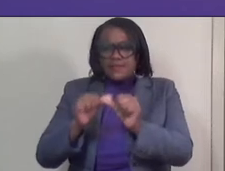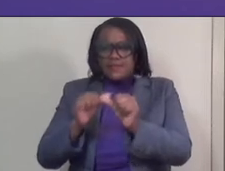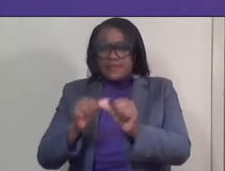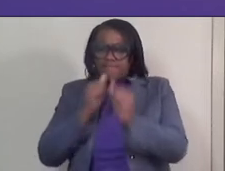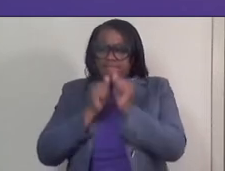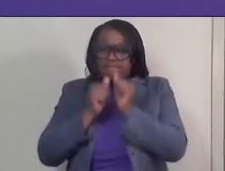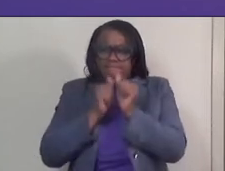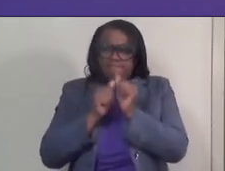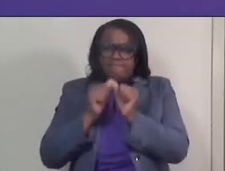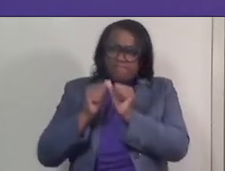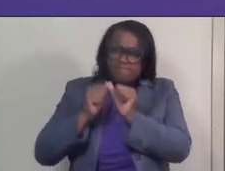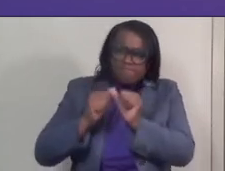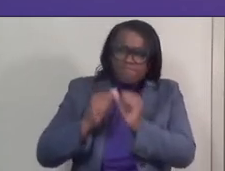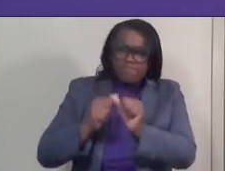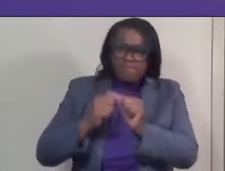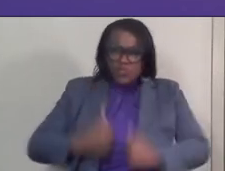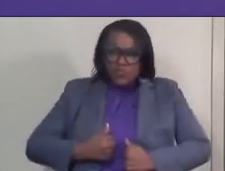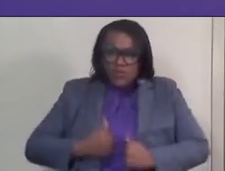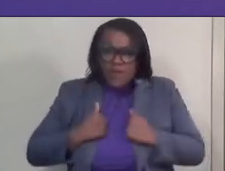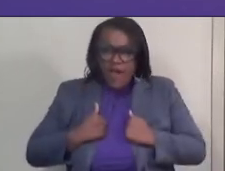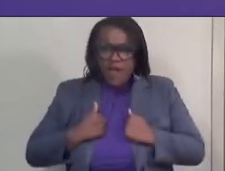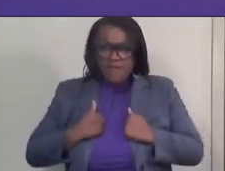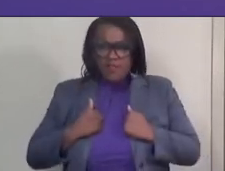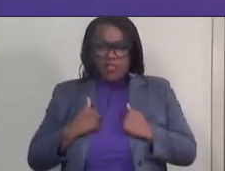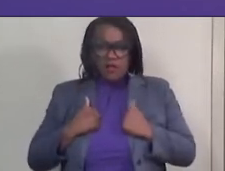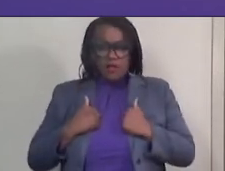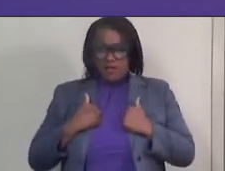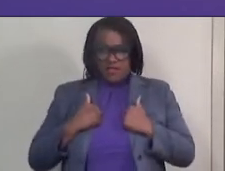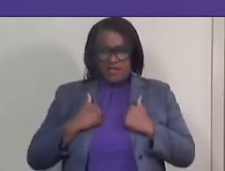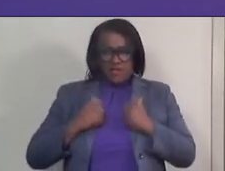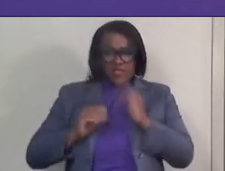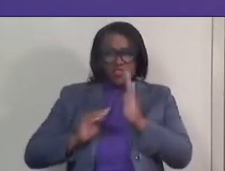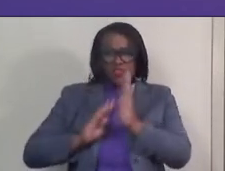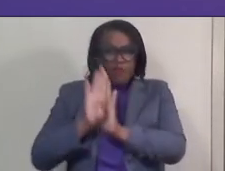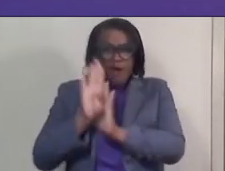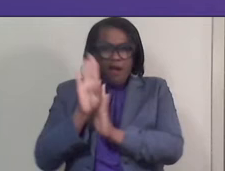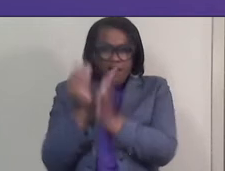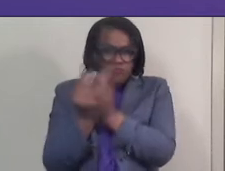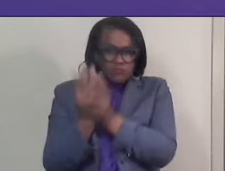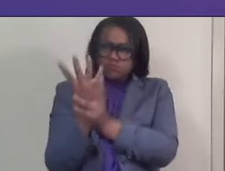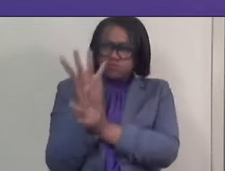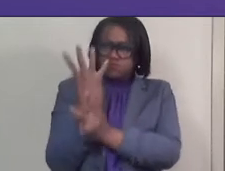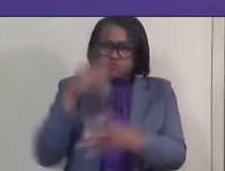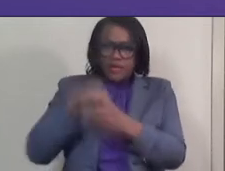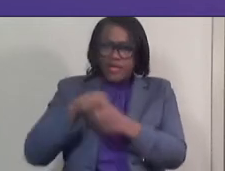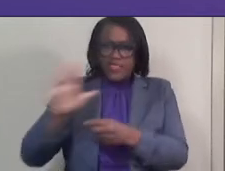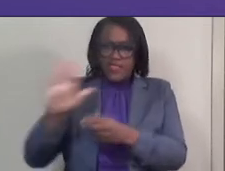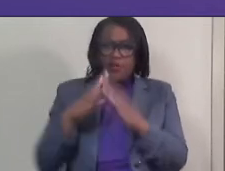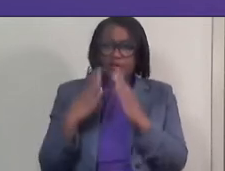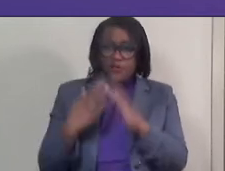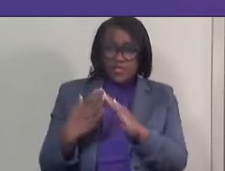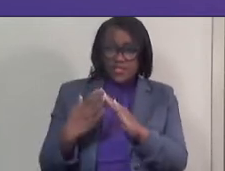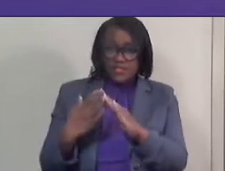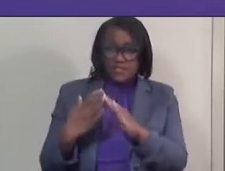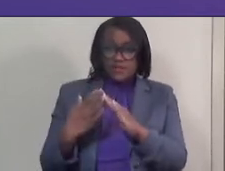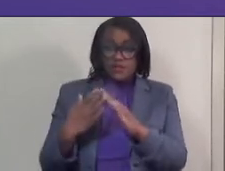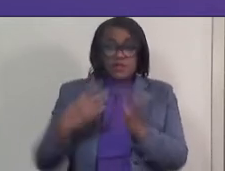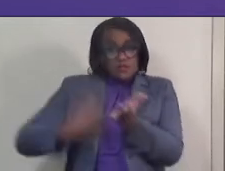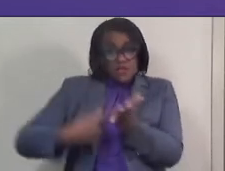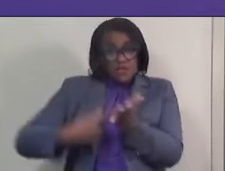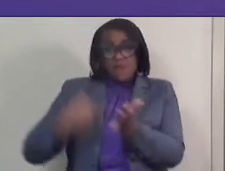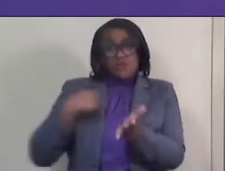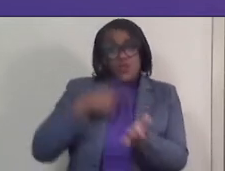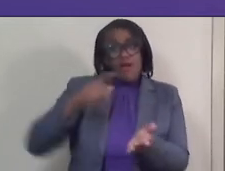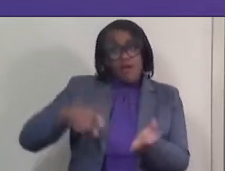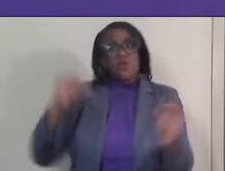and of survival and of more than that, of thriving in their own communities and sometimes fighting for the right to